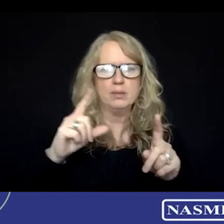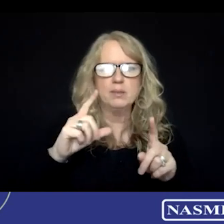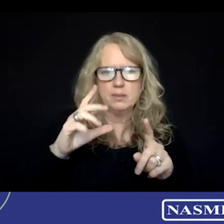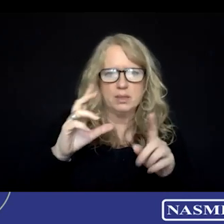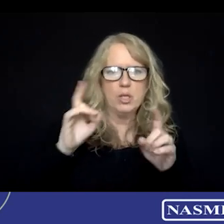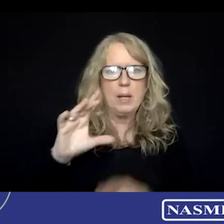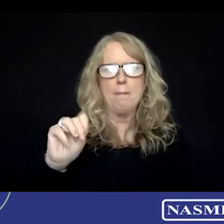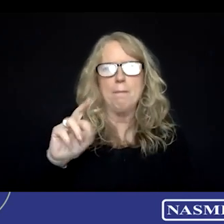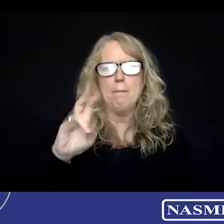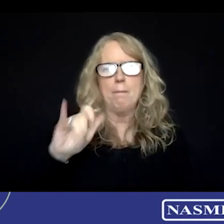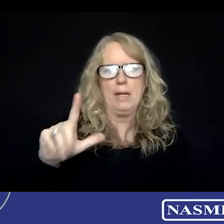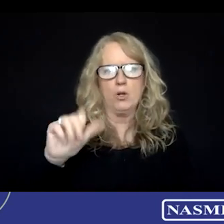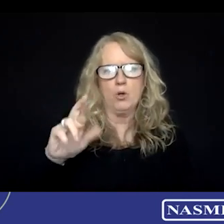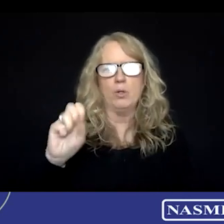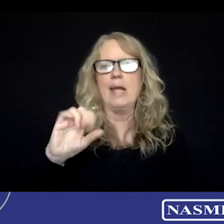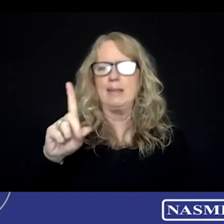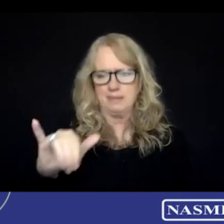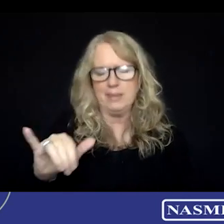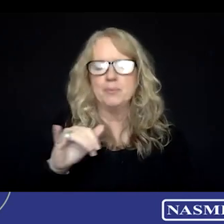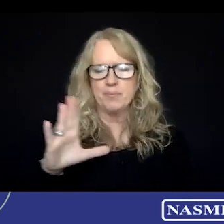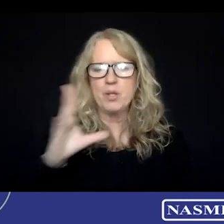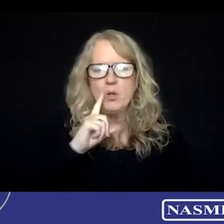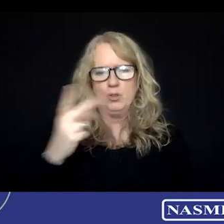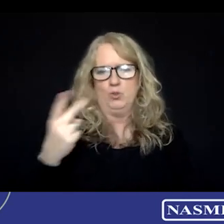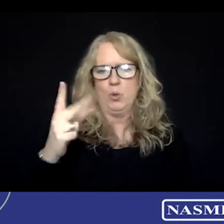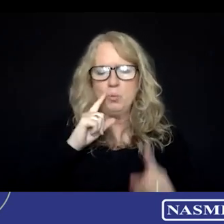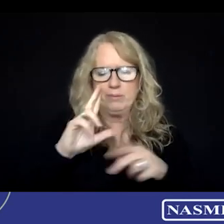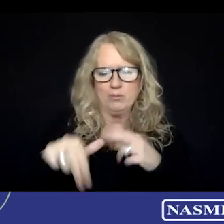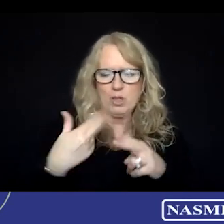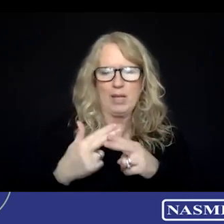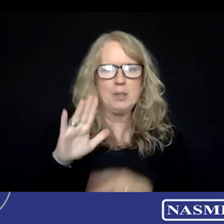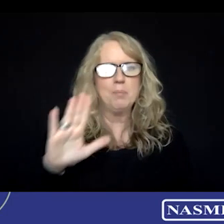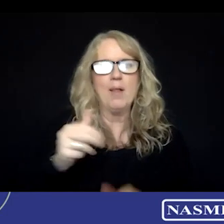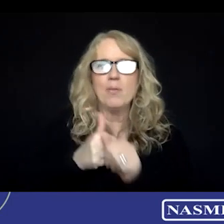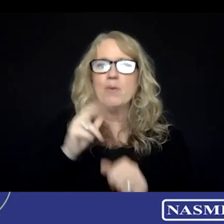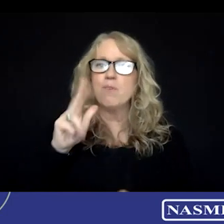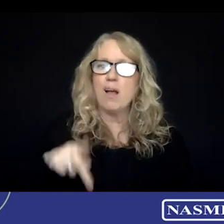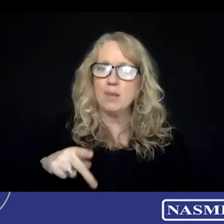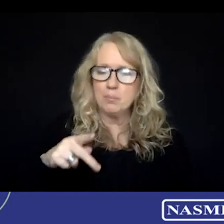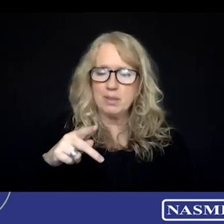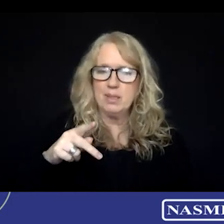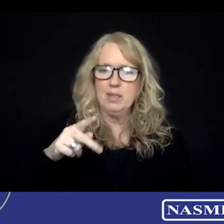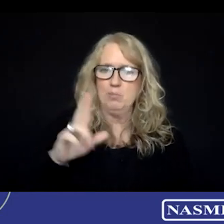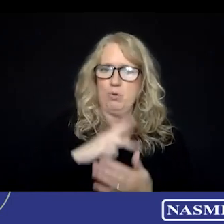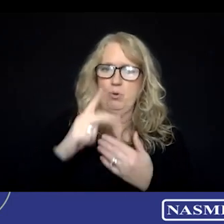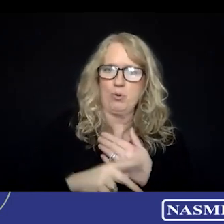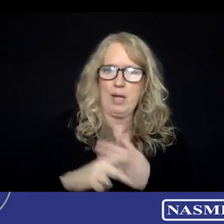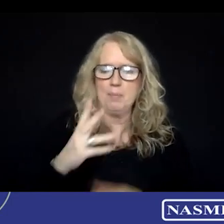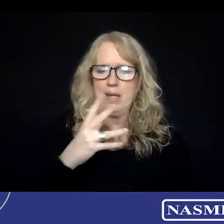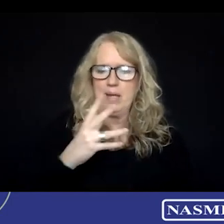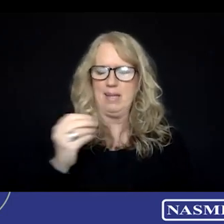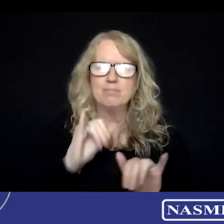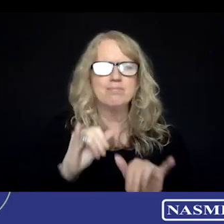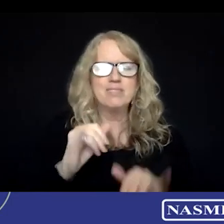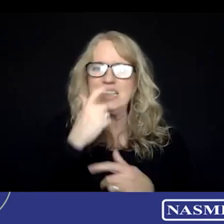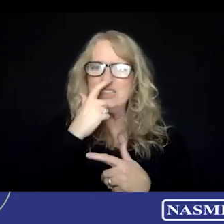located in Stony Brook, New York. We spoke about the genesis of their follow-up program. And what I found interesting